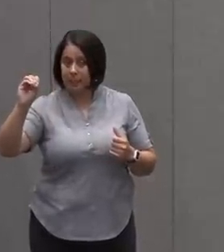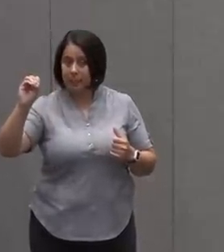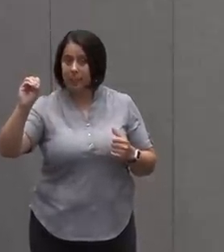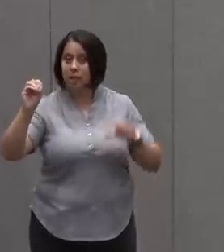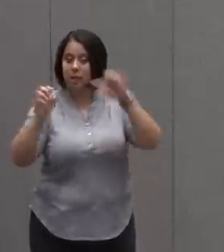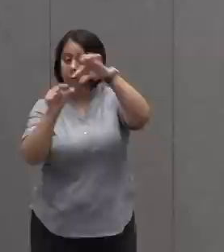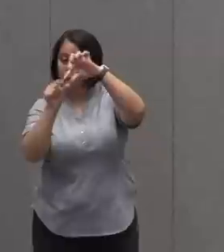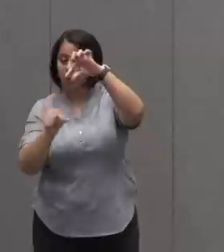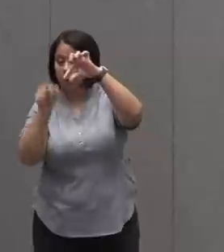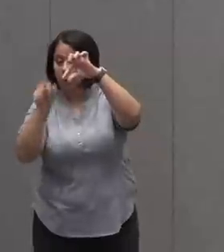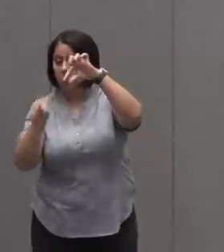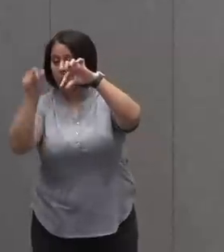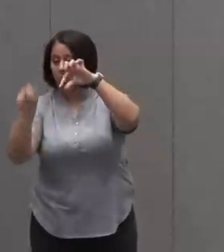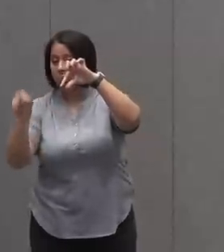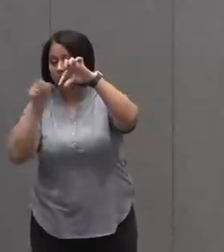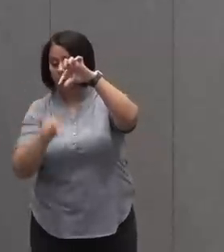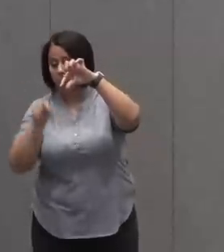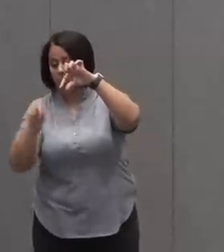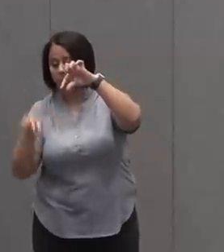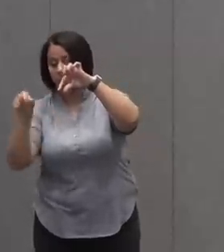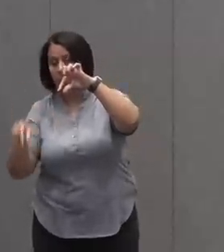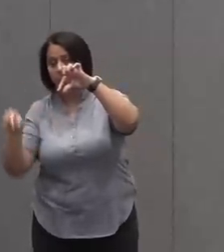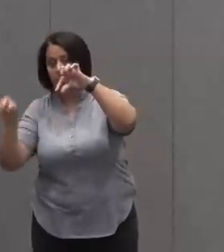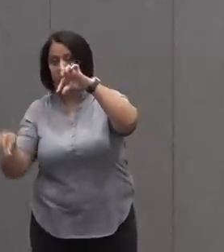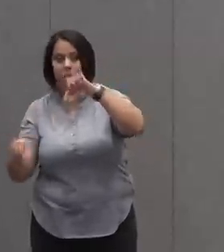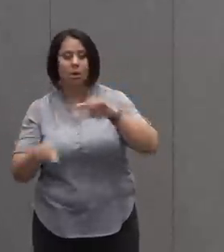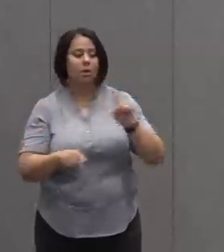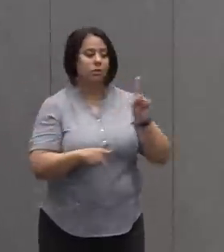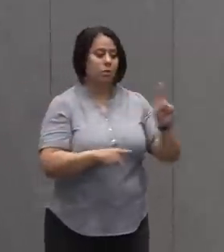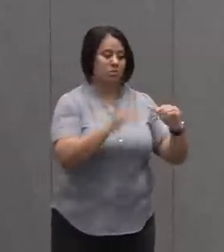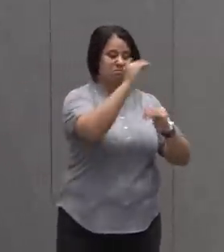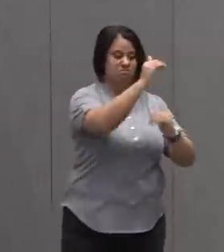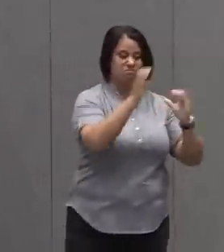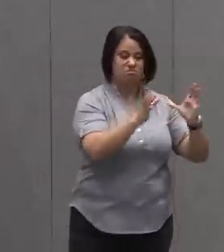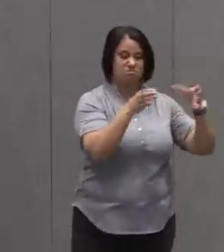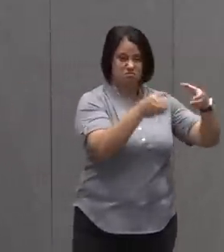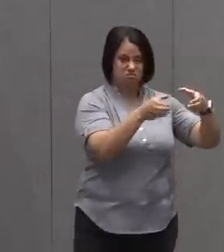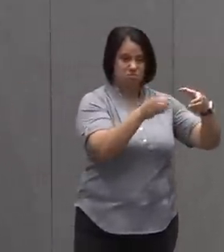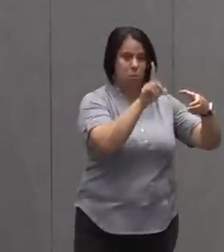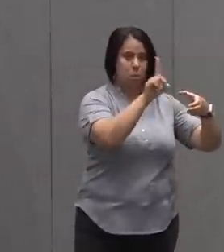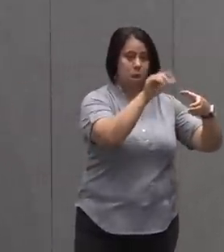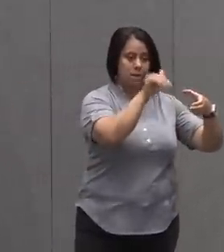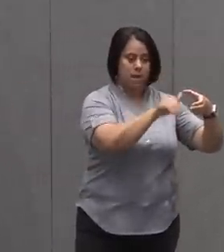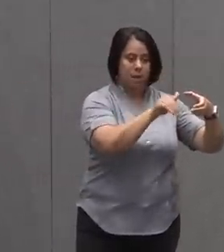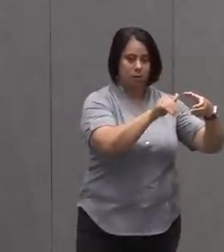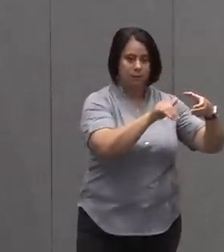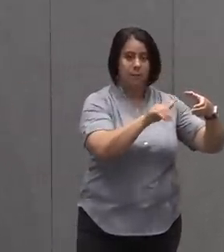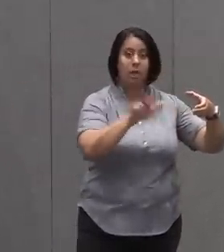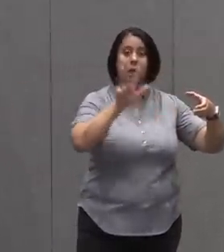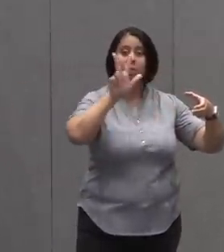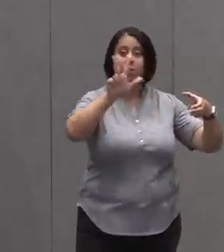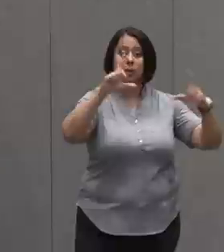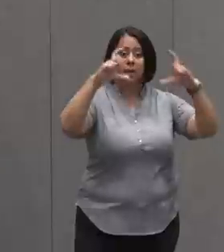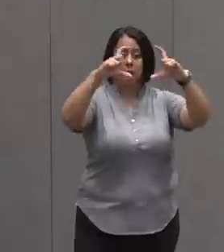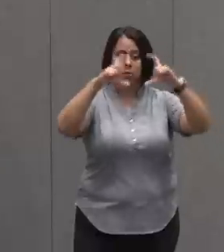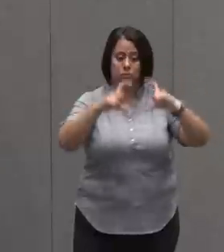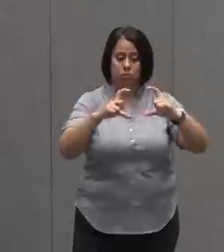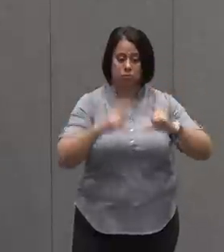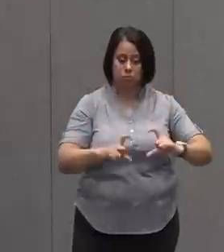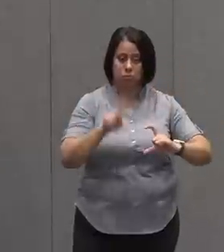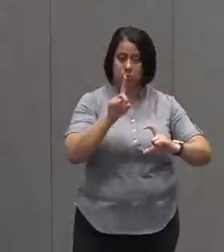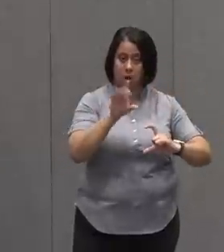60. So 1,000 plus 300 plus 60.